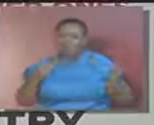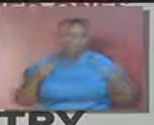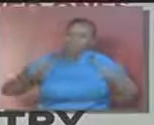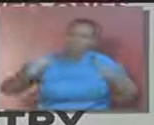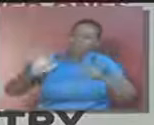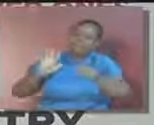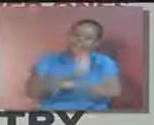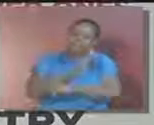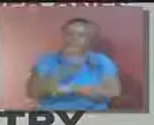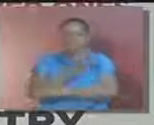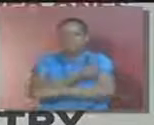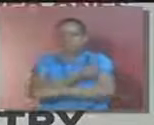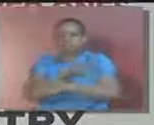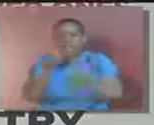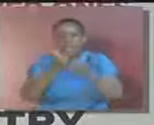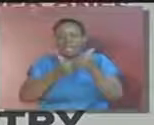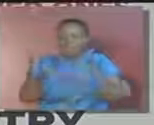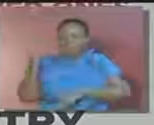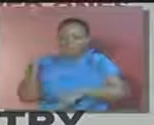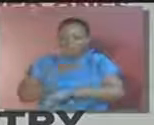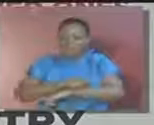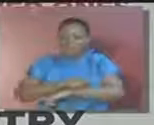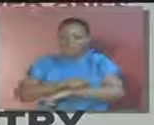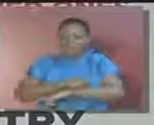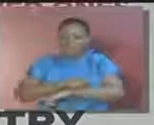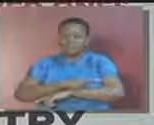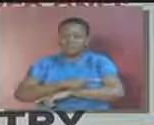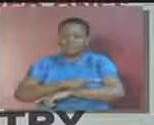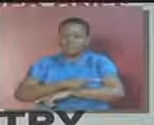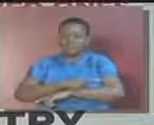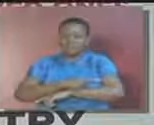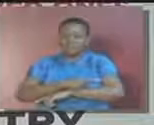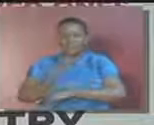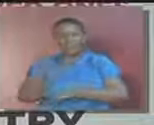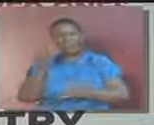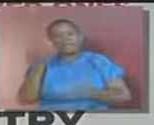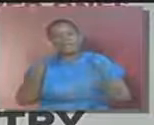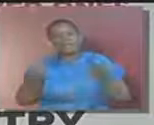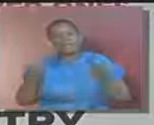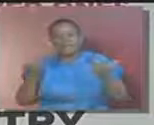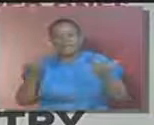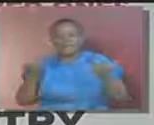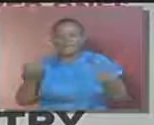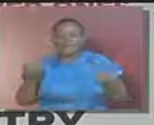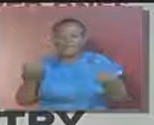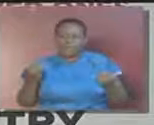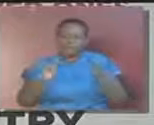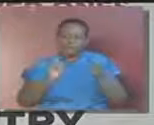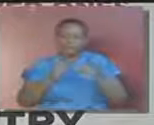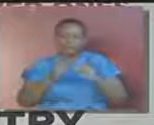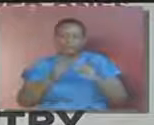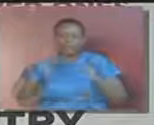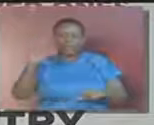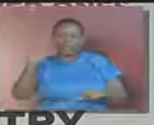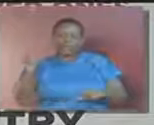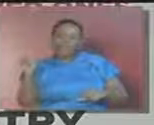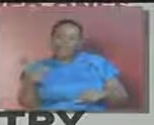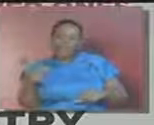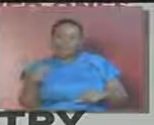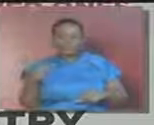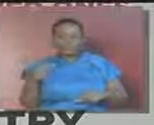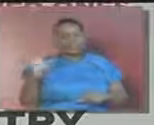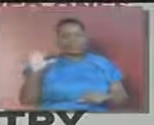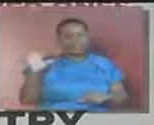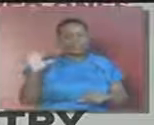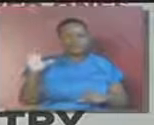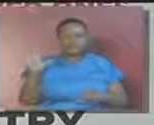with these mass vaccination sites and these things, we could be shooting for between 1,500 to 2,000 shots per